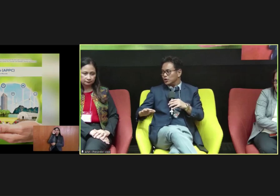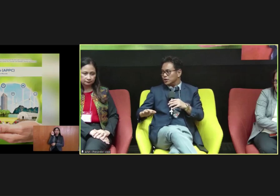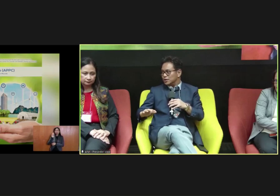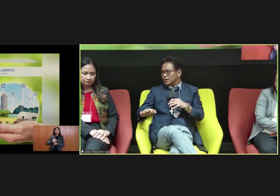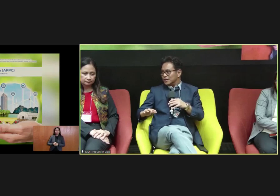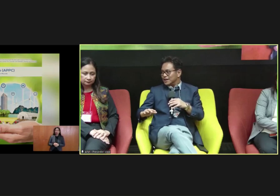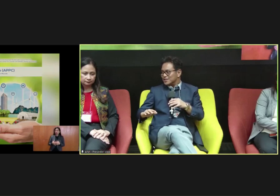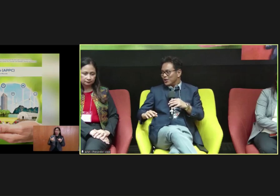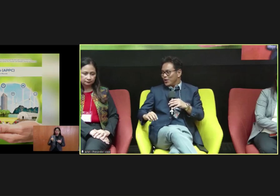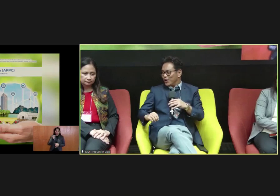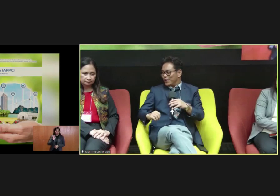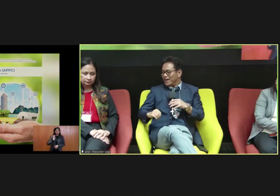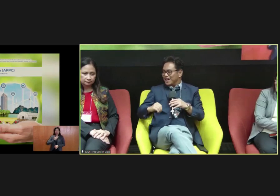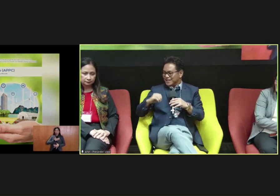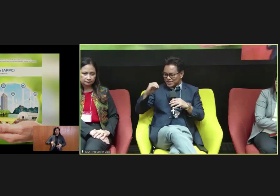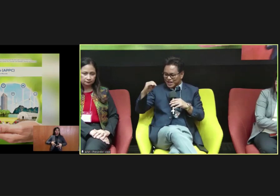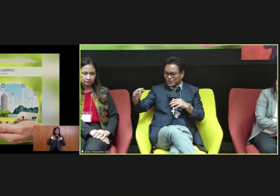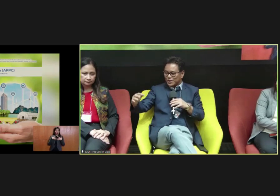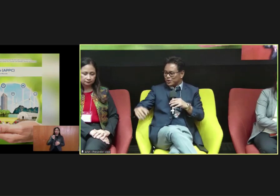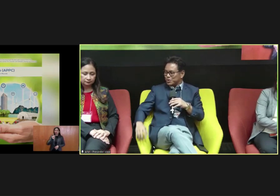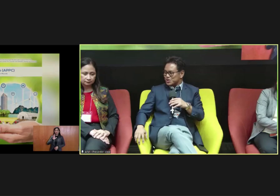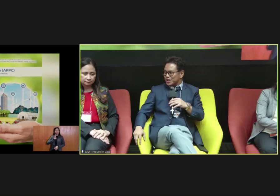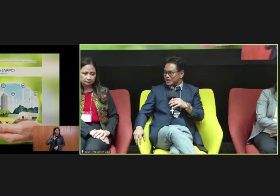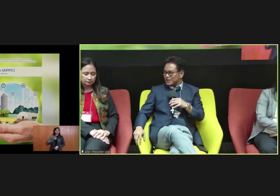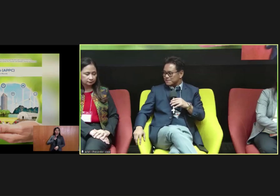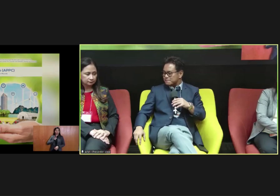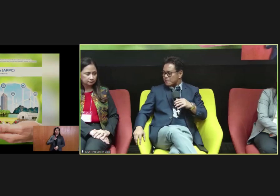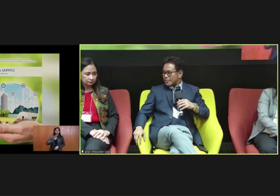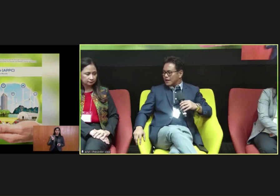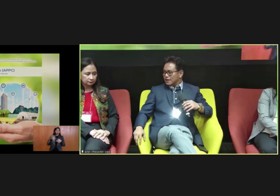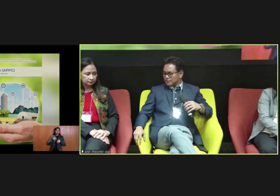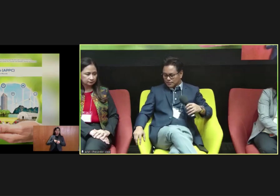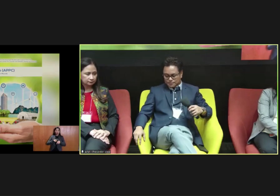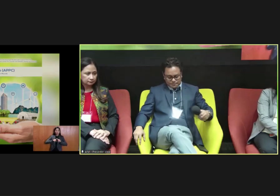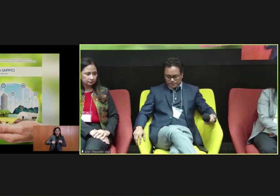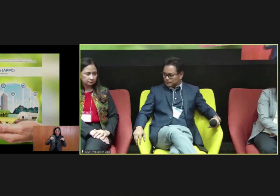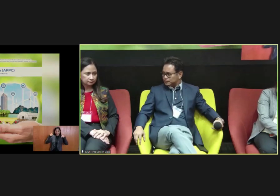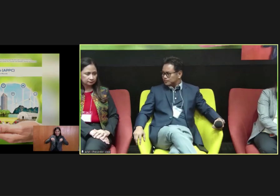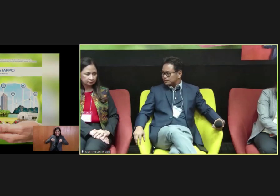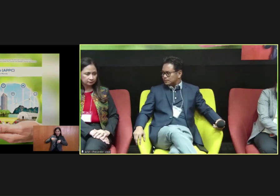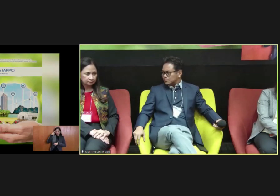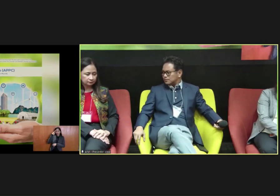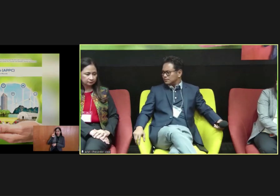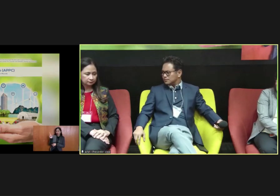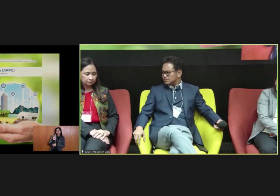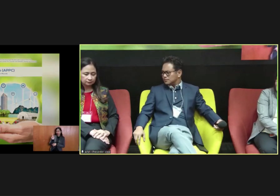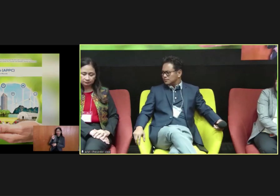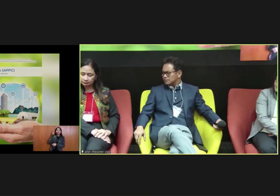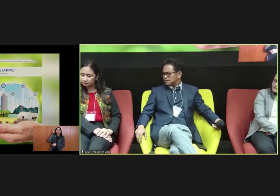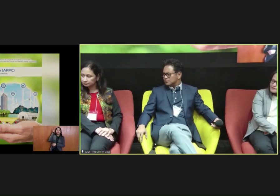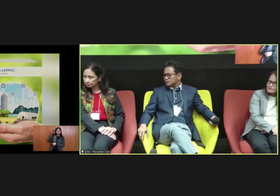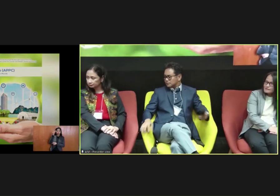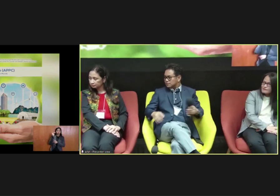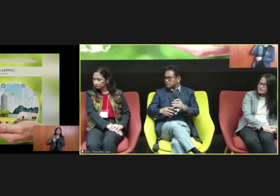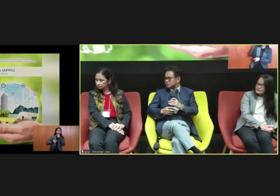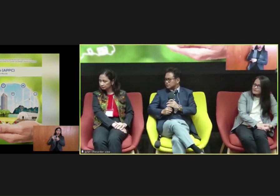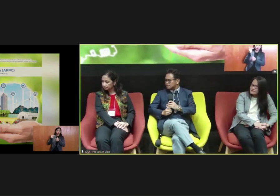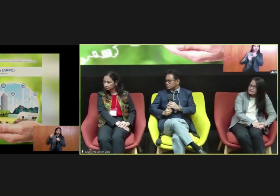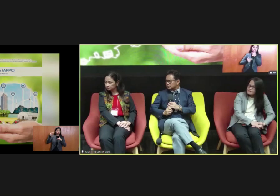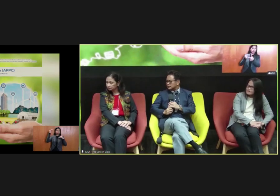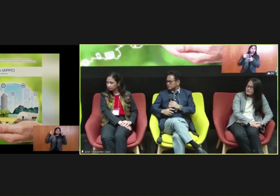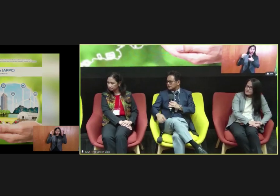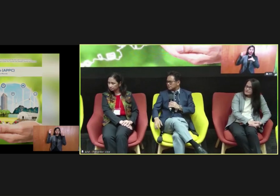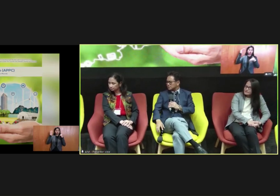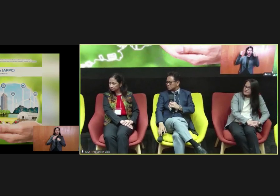we're good. So this is actually for posterity. For the next generation. Attorney Alex, the reporting, will